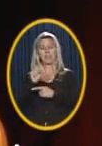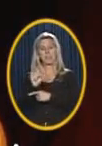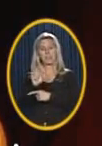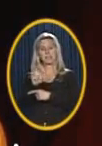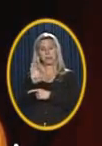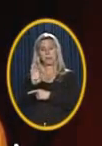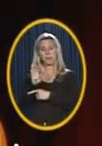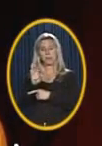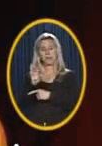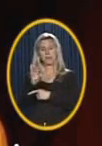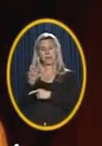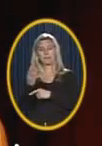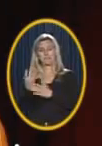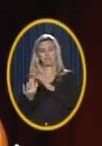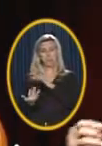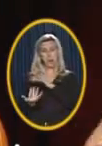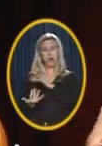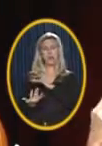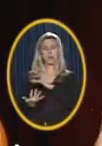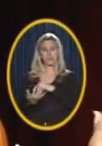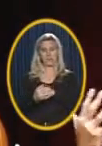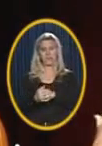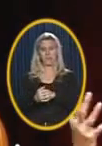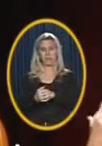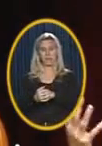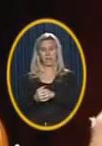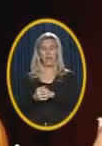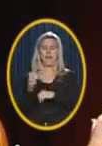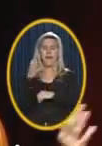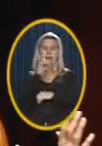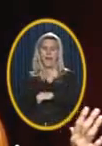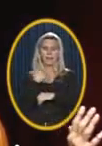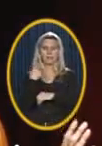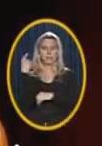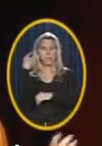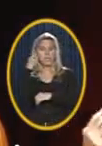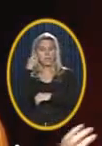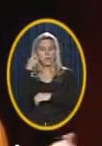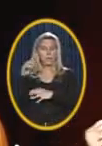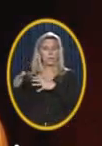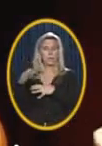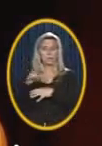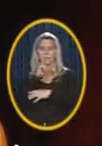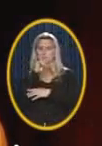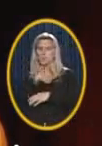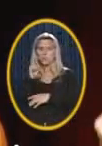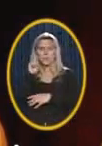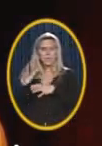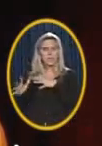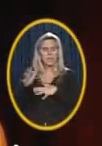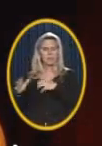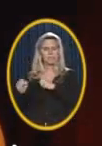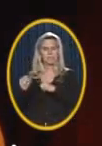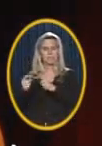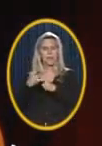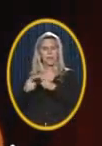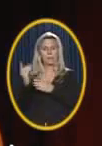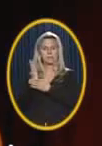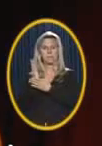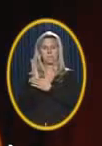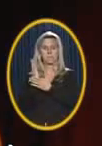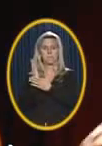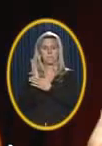burnout, and we'd been, you know, I guess we were hearing the noise of the structure, but it was noisy, it was shaking, and then all of a sudden it's